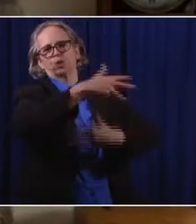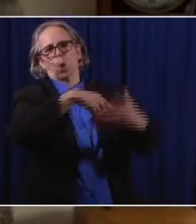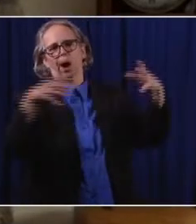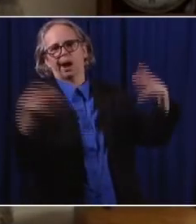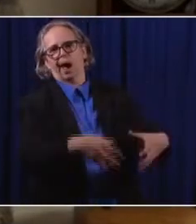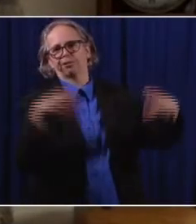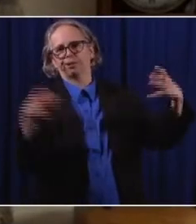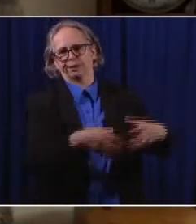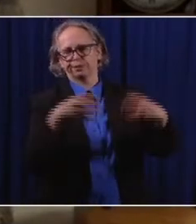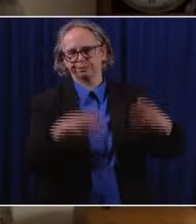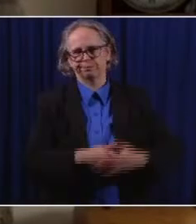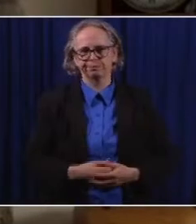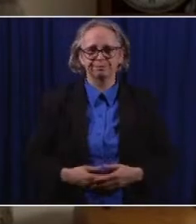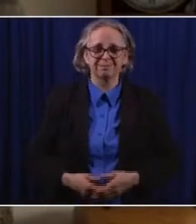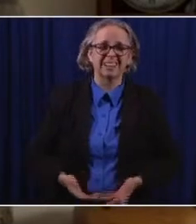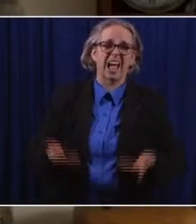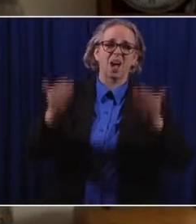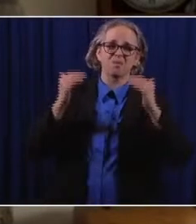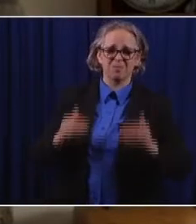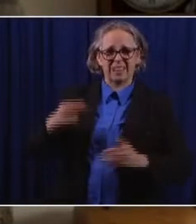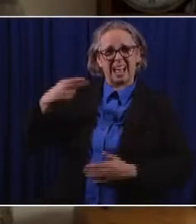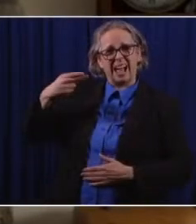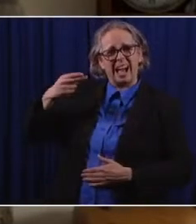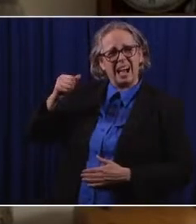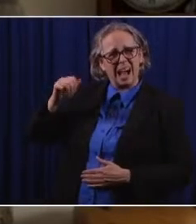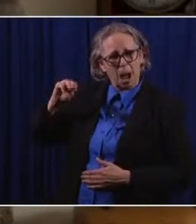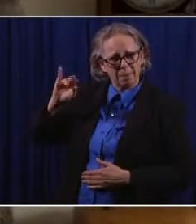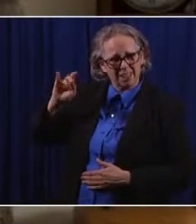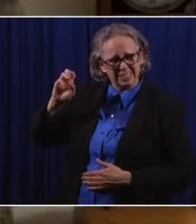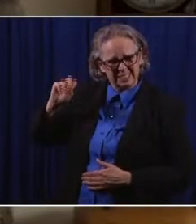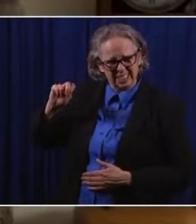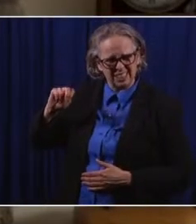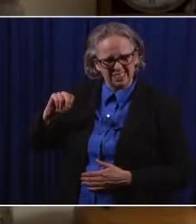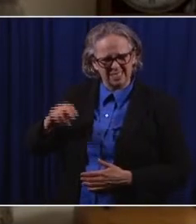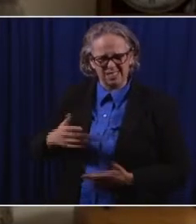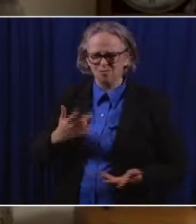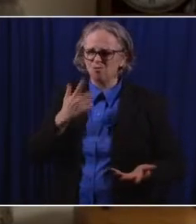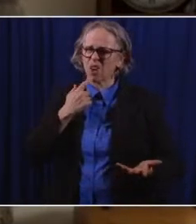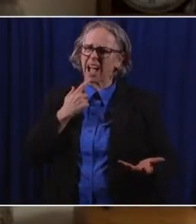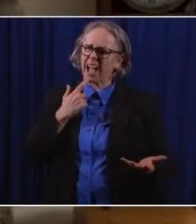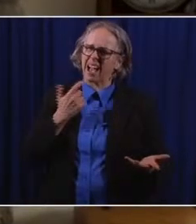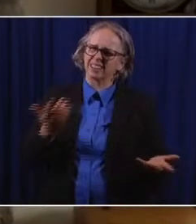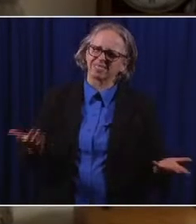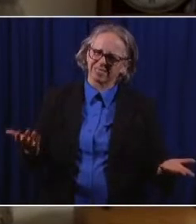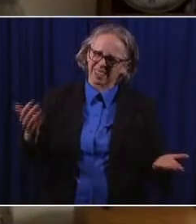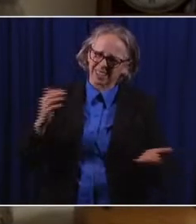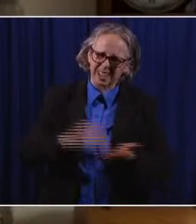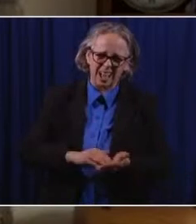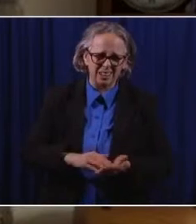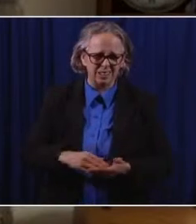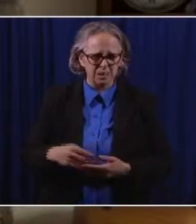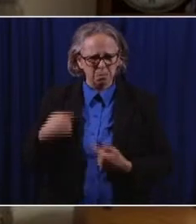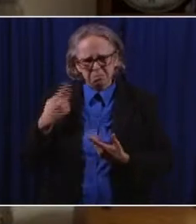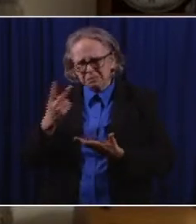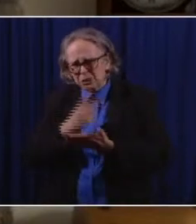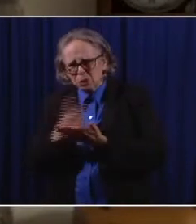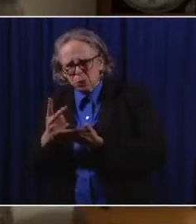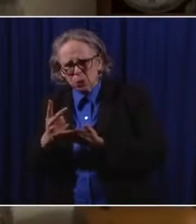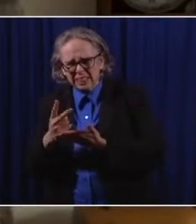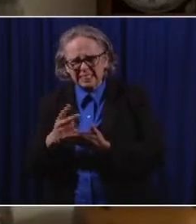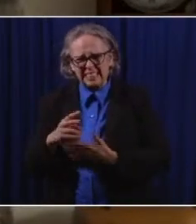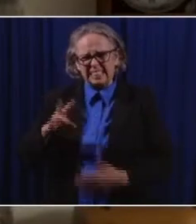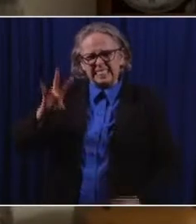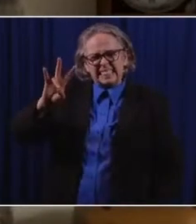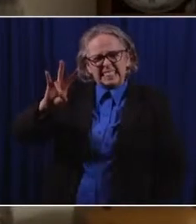County returns red this week. The last time the county was red was July 30th. During the past 2 weeks, the county has had 737